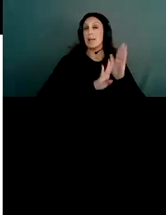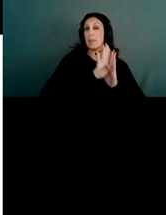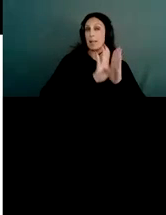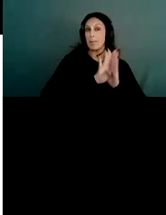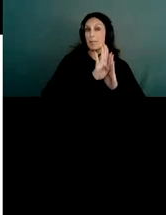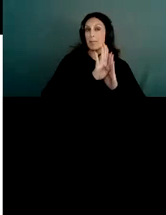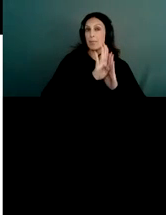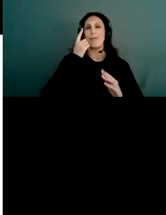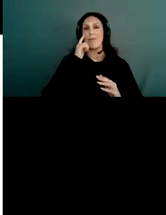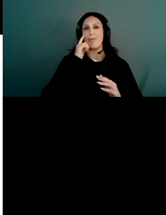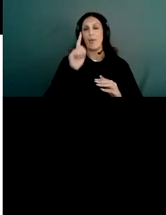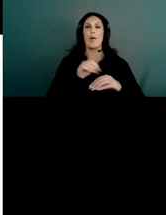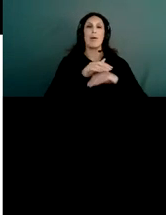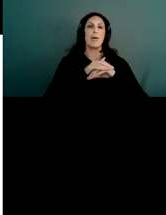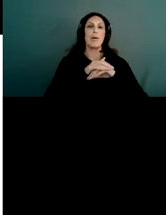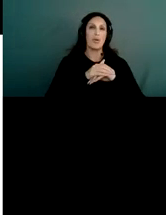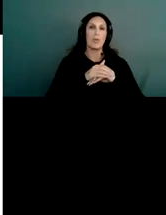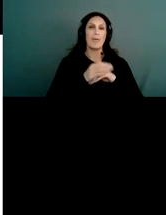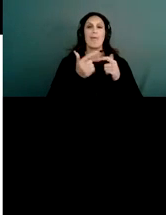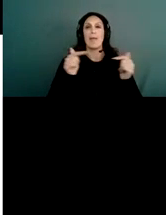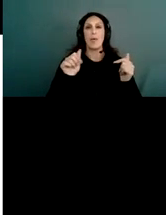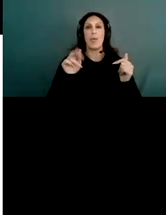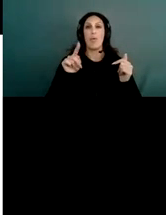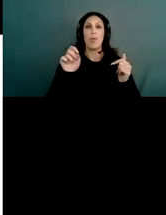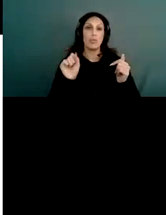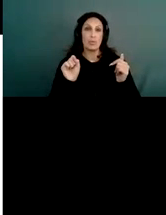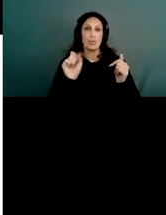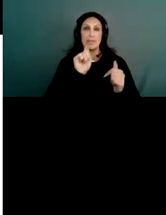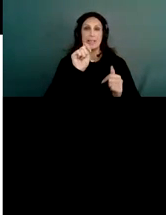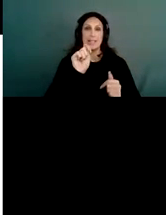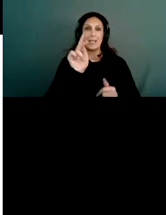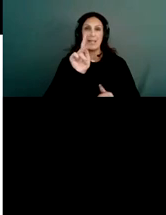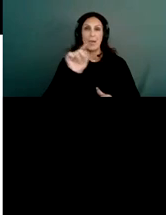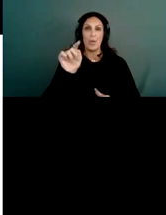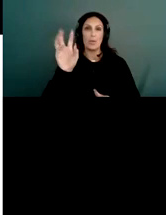Language Arts TK6, and I'm happy to be with you today.